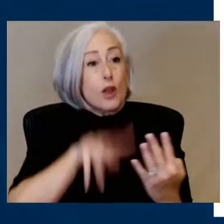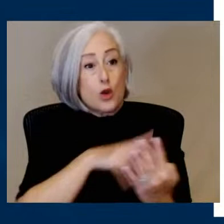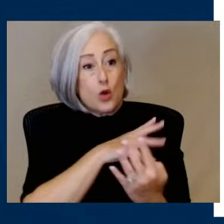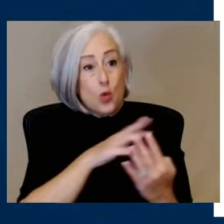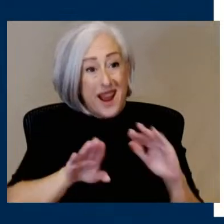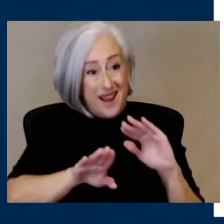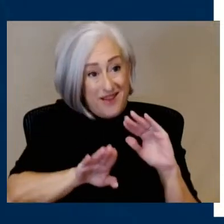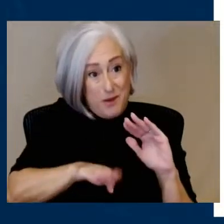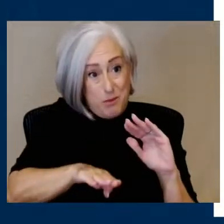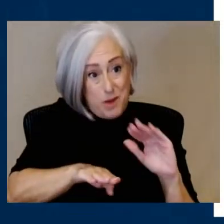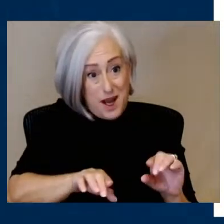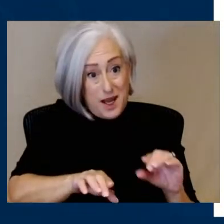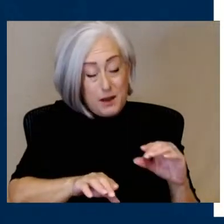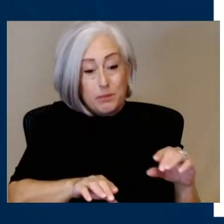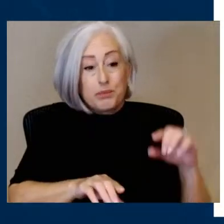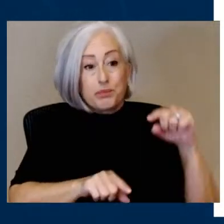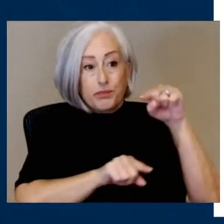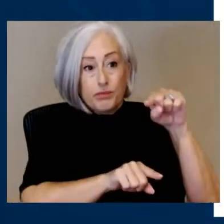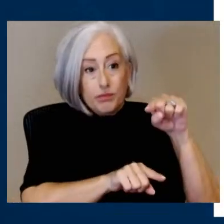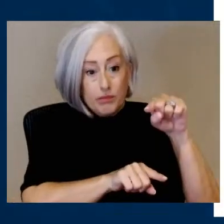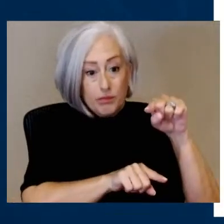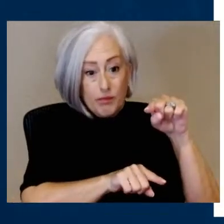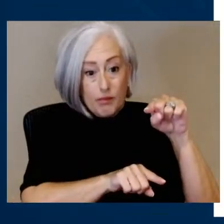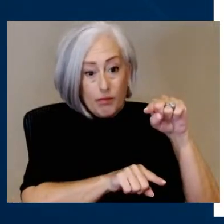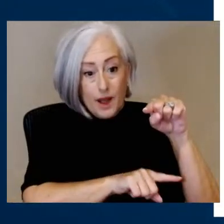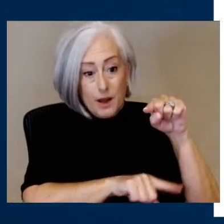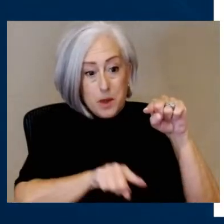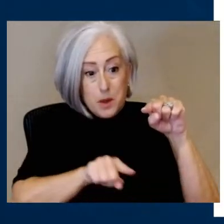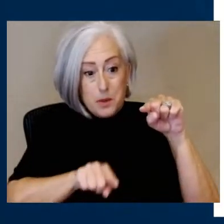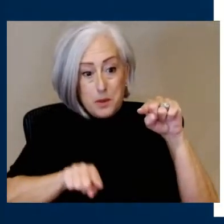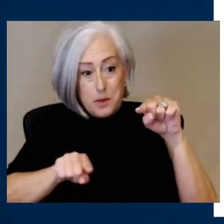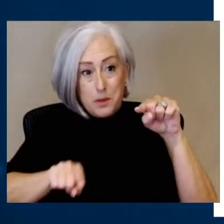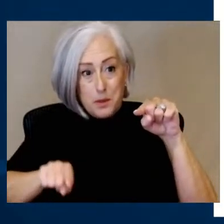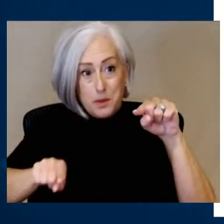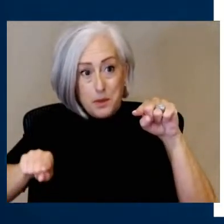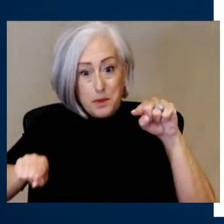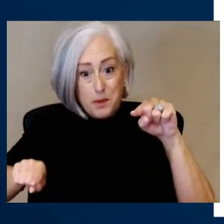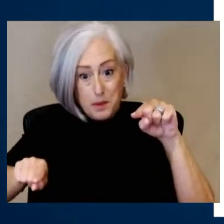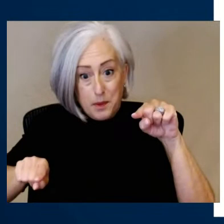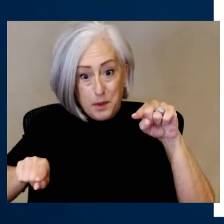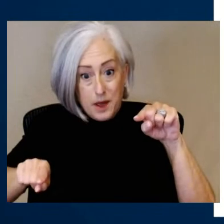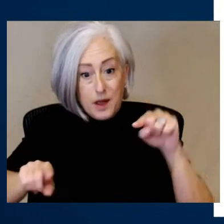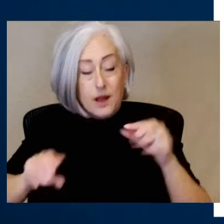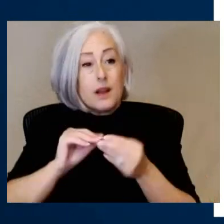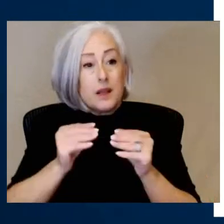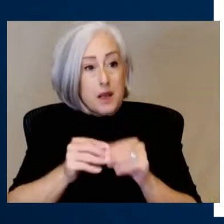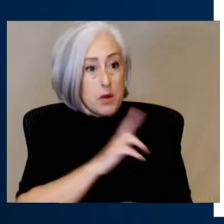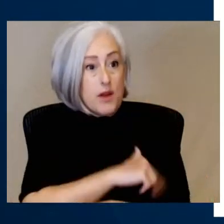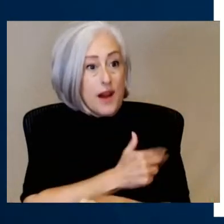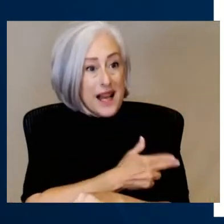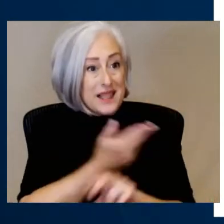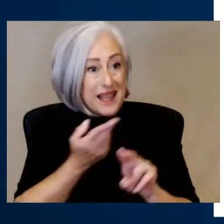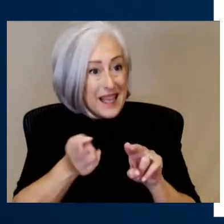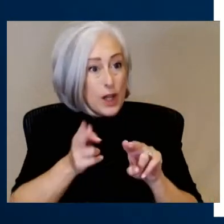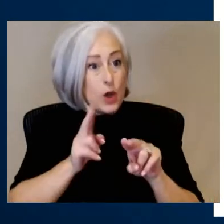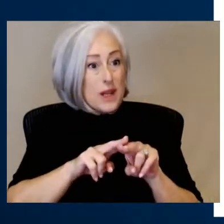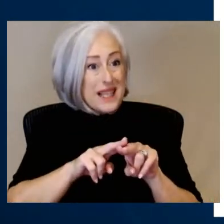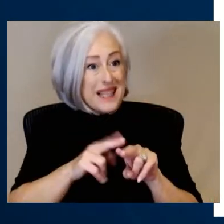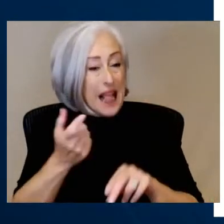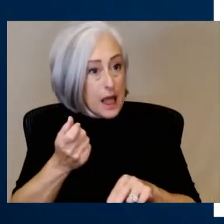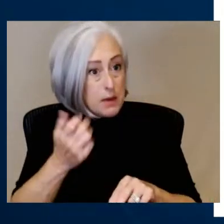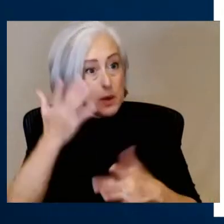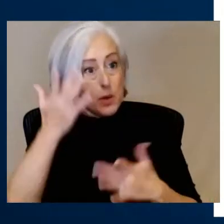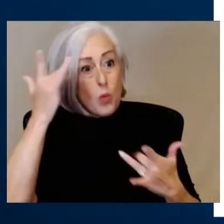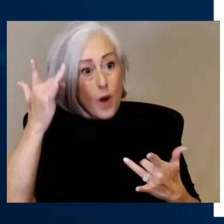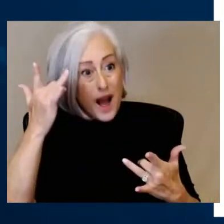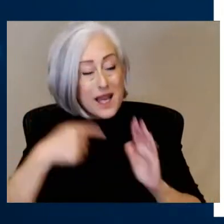the number of hospitalizations. So hospitalizations are ticking up again, has us all concerned because we think that the amount of positive COVID out there is as high as it